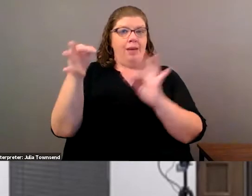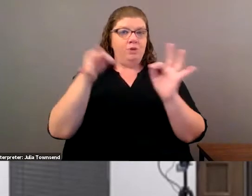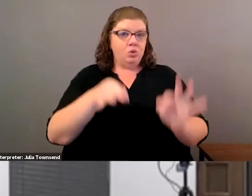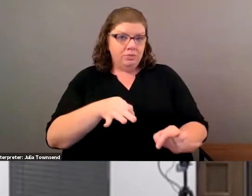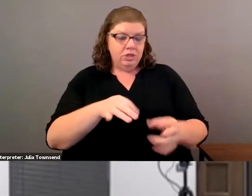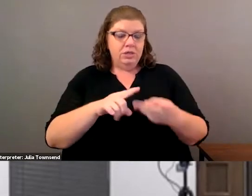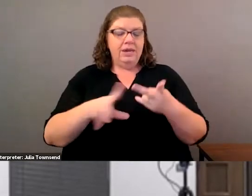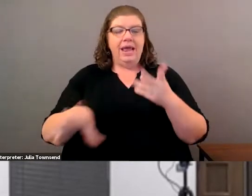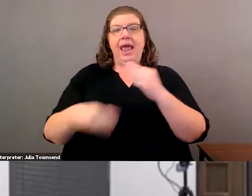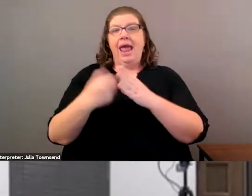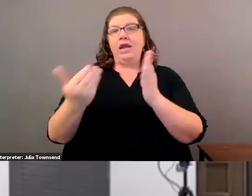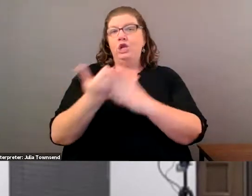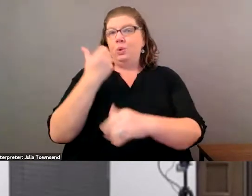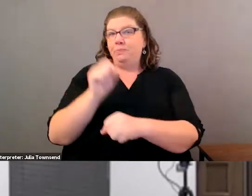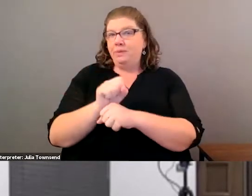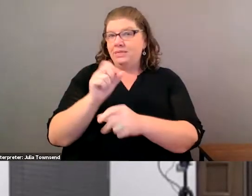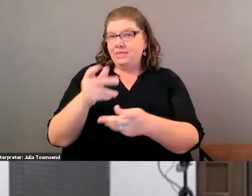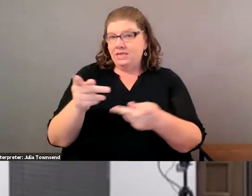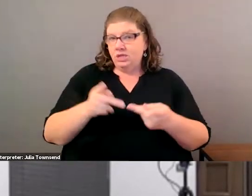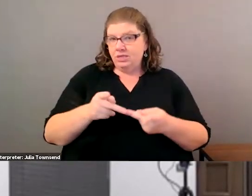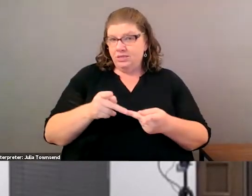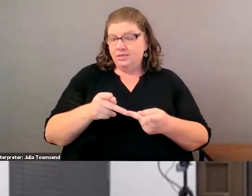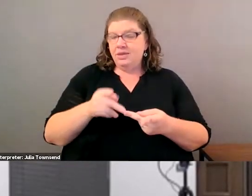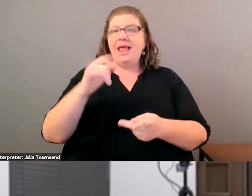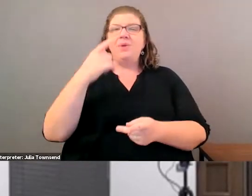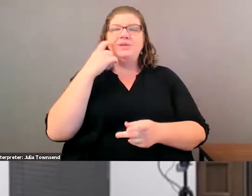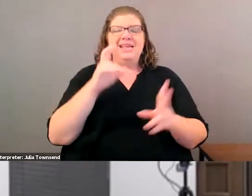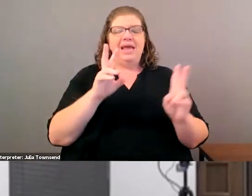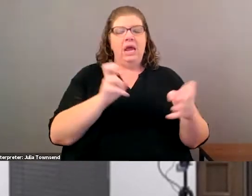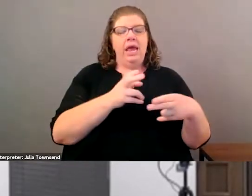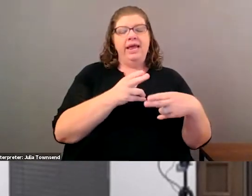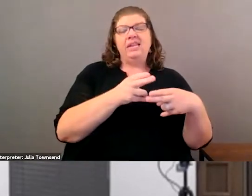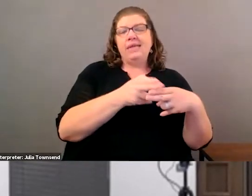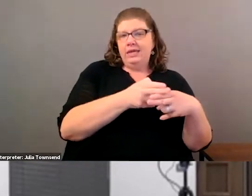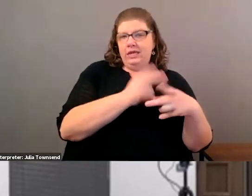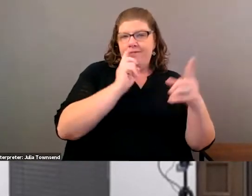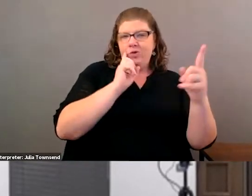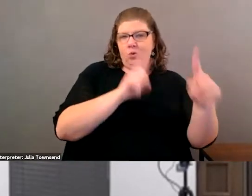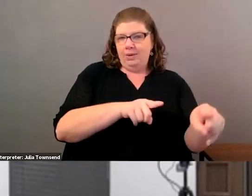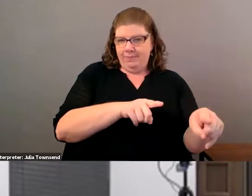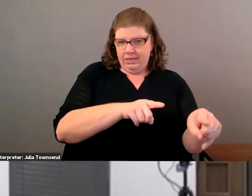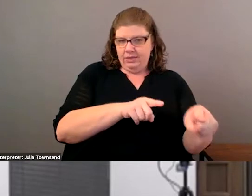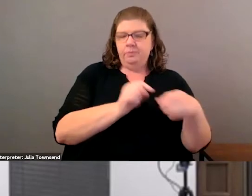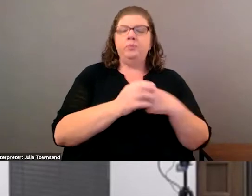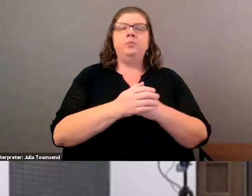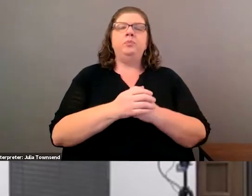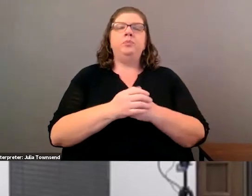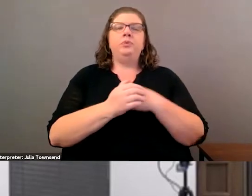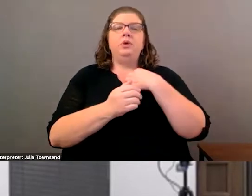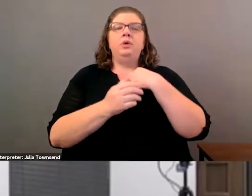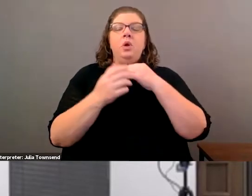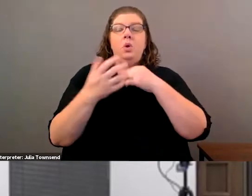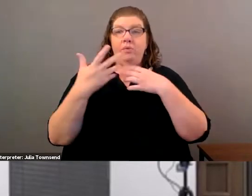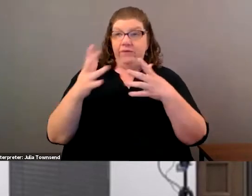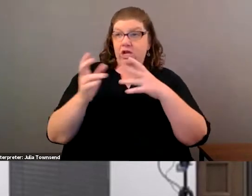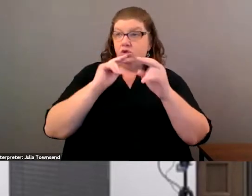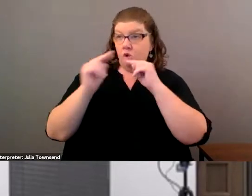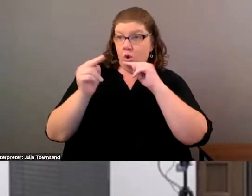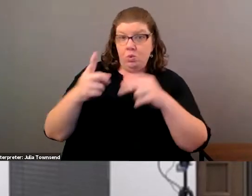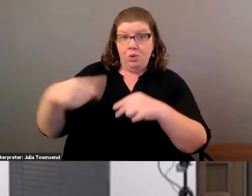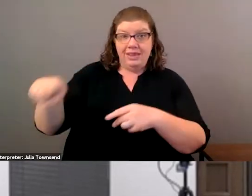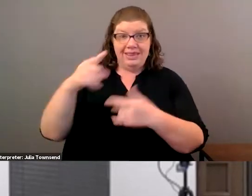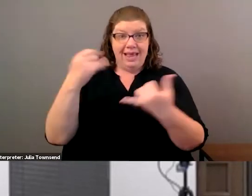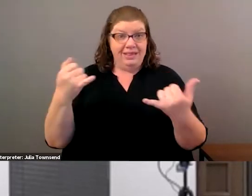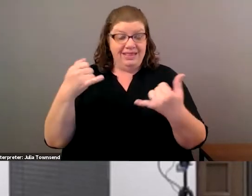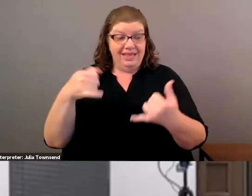new positions. And so that's why you see a tentative agreement come before you. So we have negotiated with them this particular